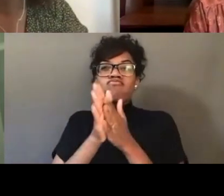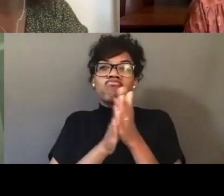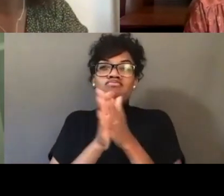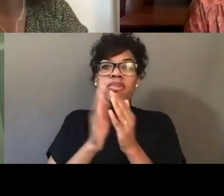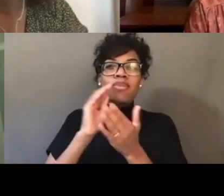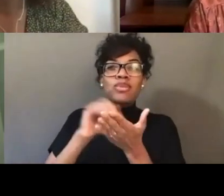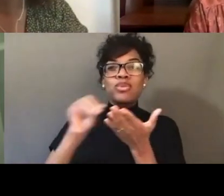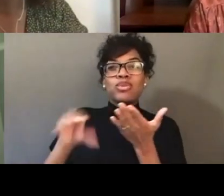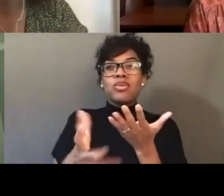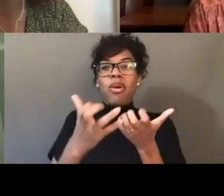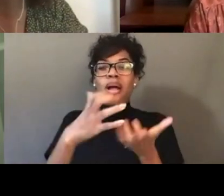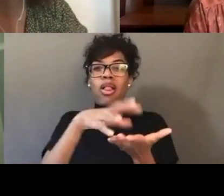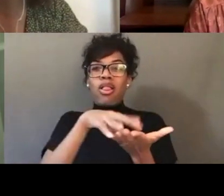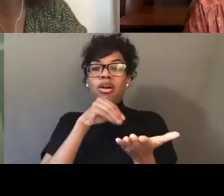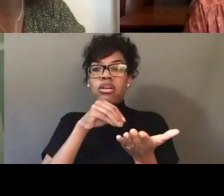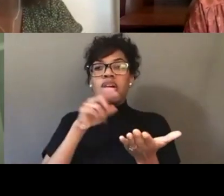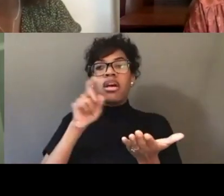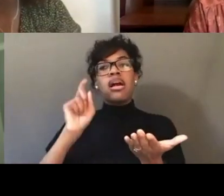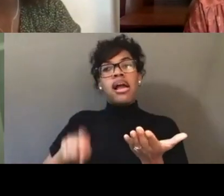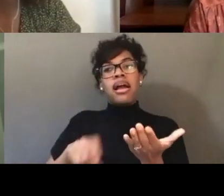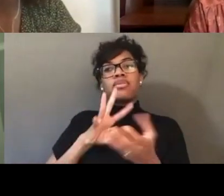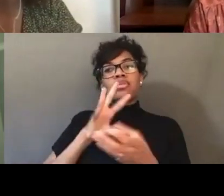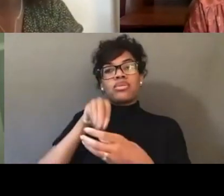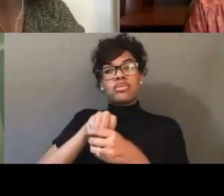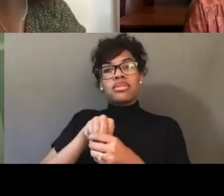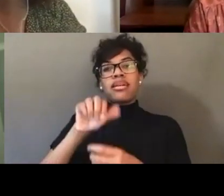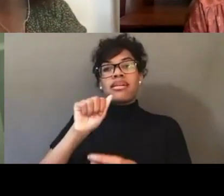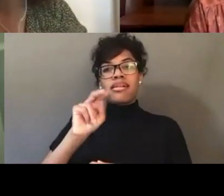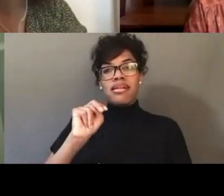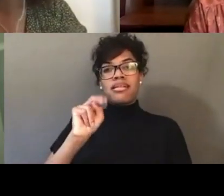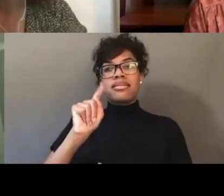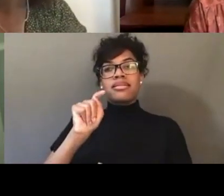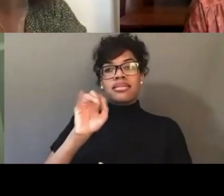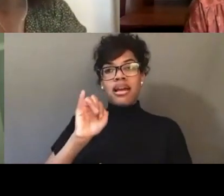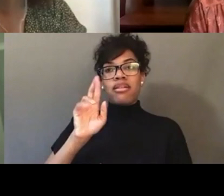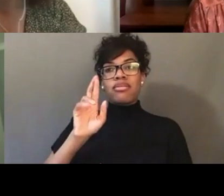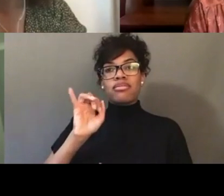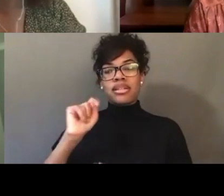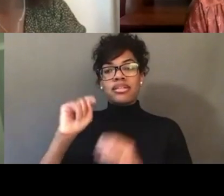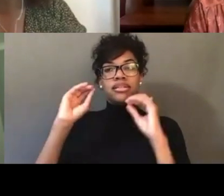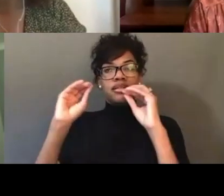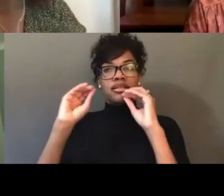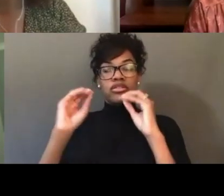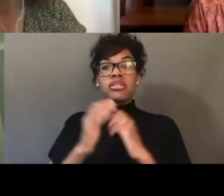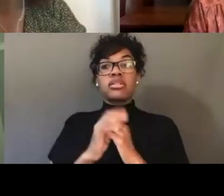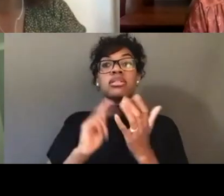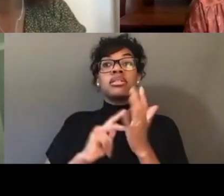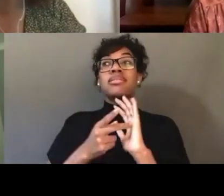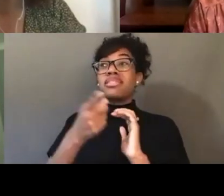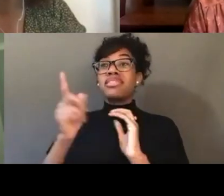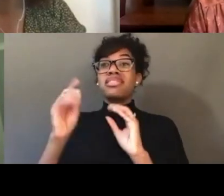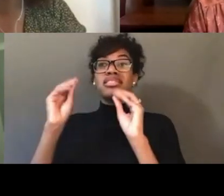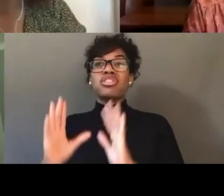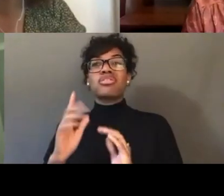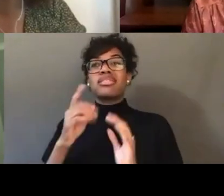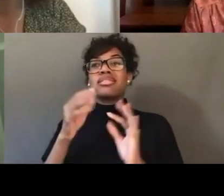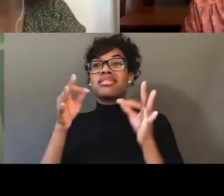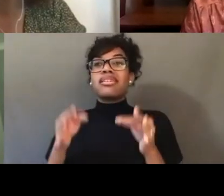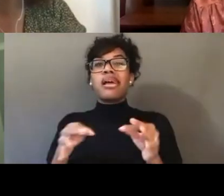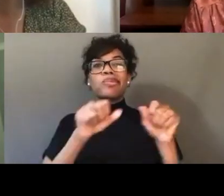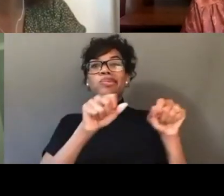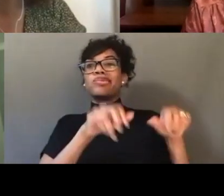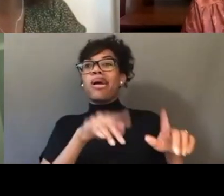where we have to ask teachers who aren't bringing it in why they're not bringing it in, because it's such a powerful and effective